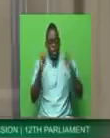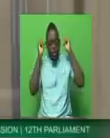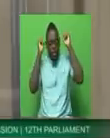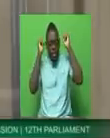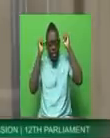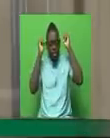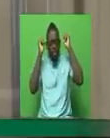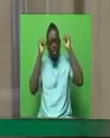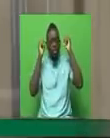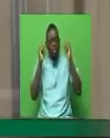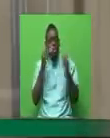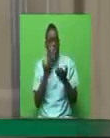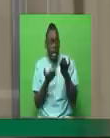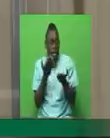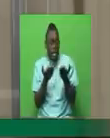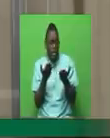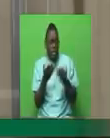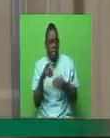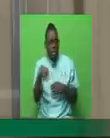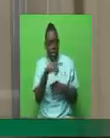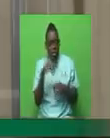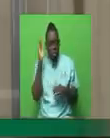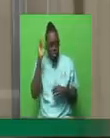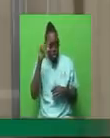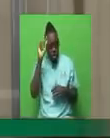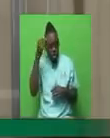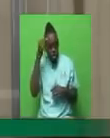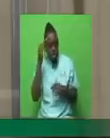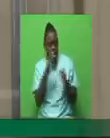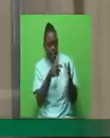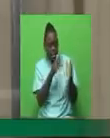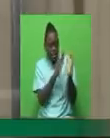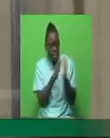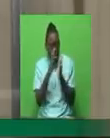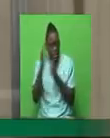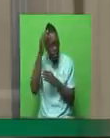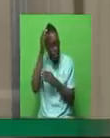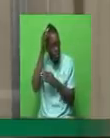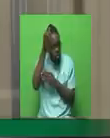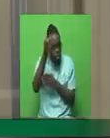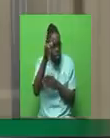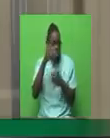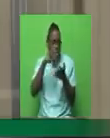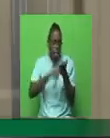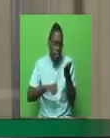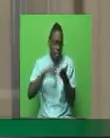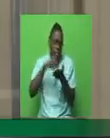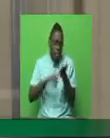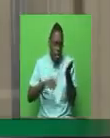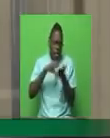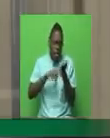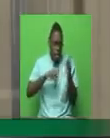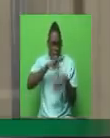government's clear intention to remove all these subsidies that he's talking about, that he begrudgingly is given